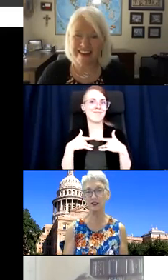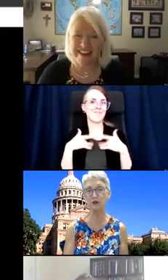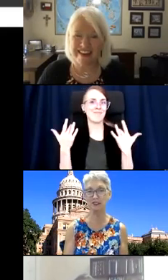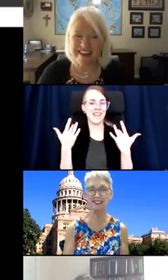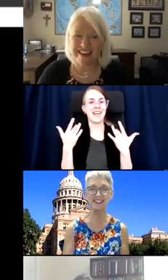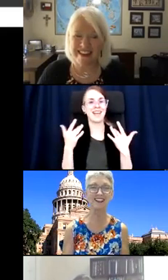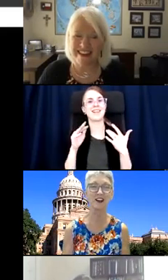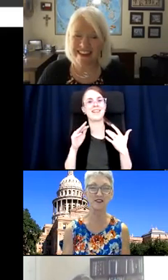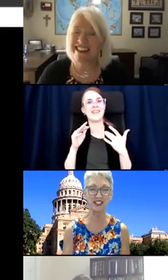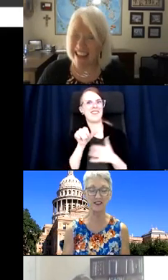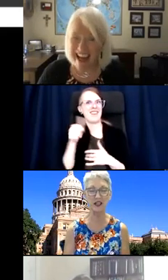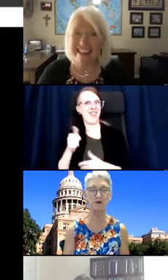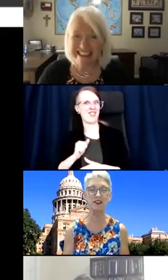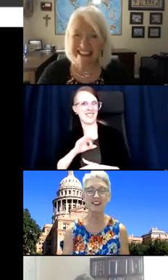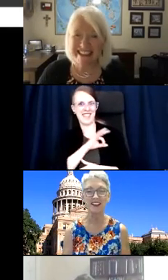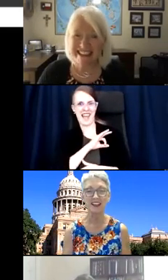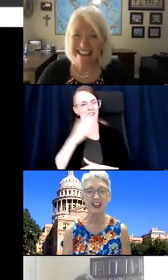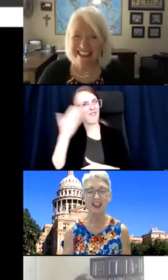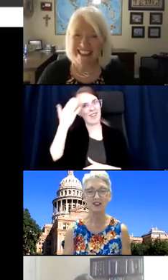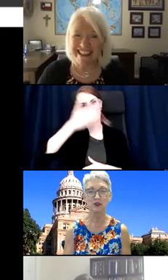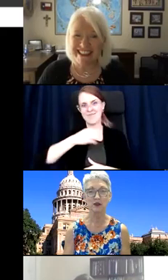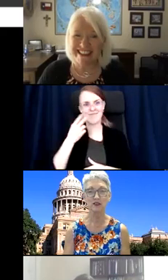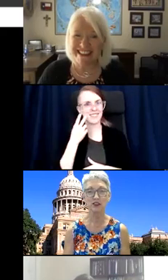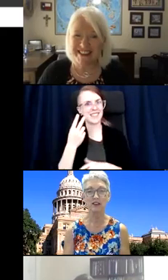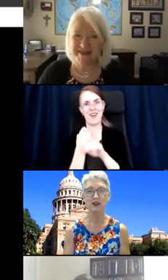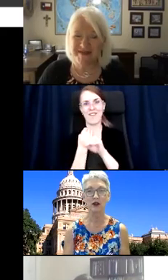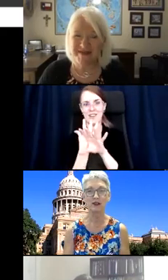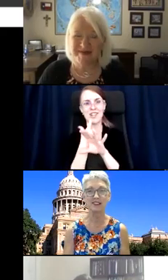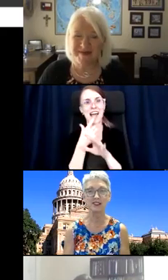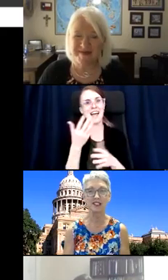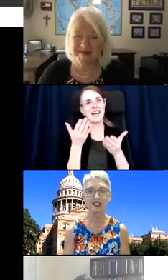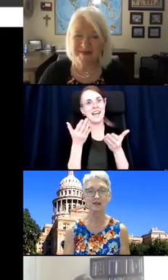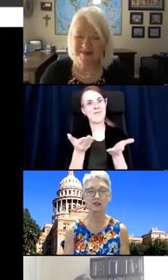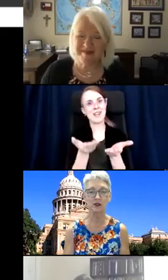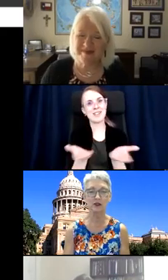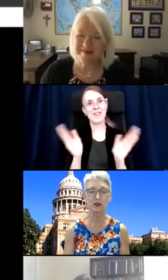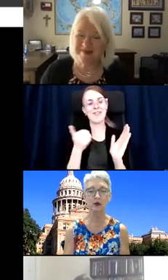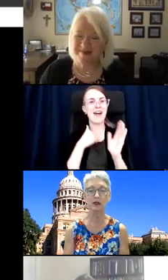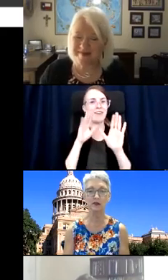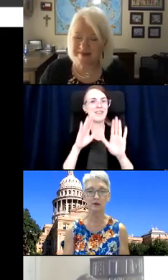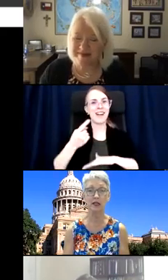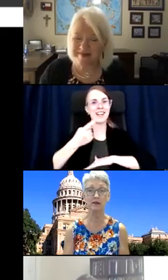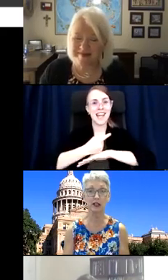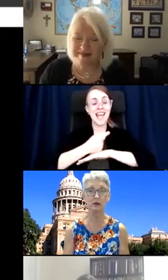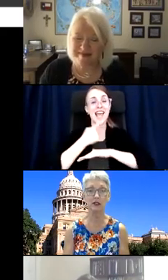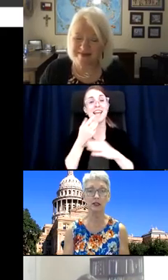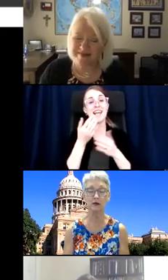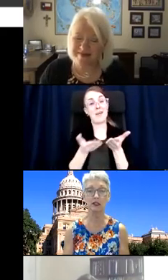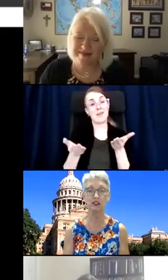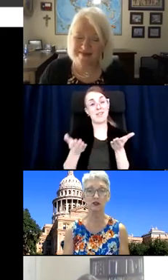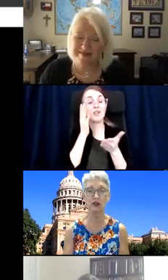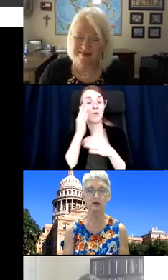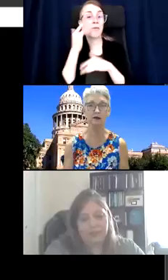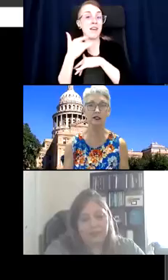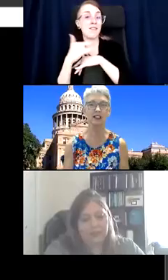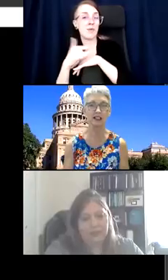that we don't see on video camera. And to the rest of you, have a great rest of the day. The materials will be made available, and we'll